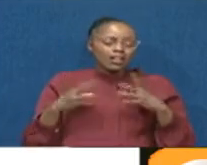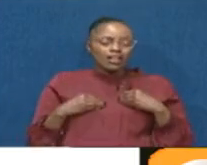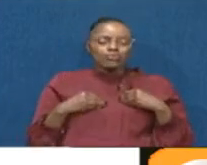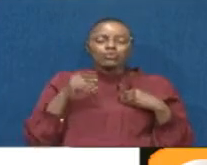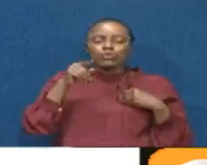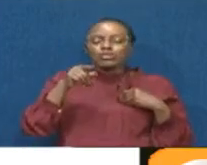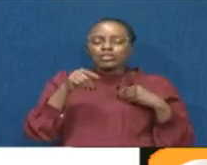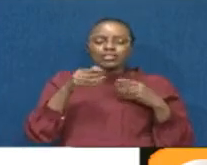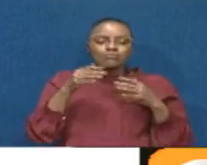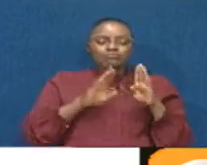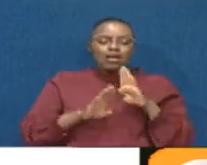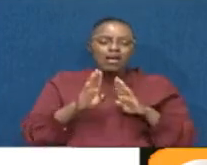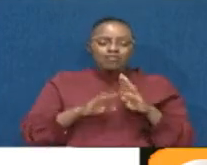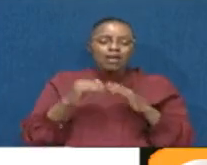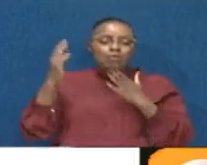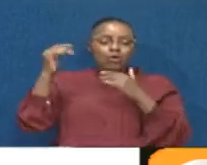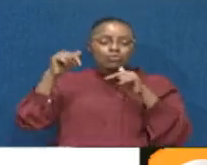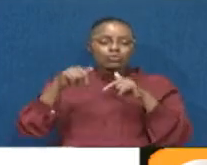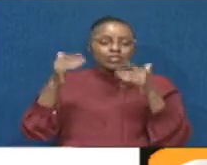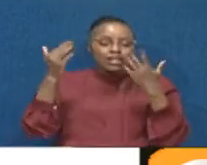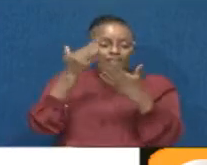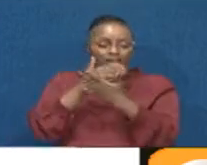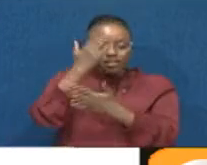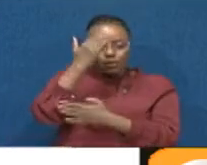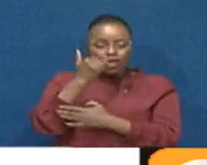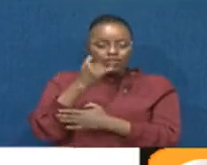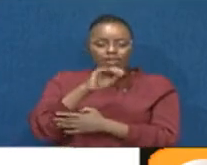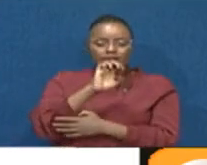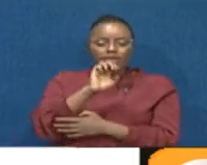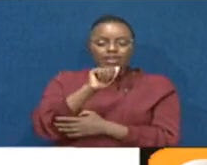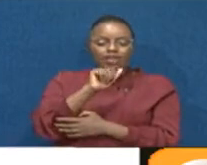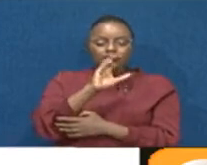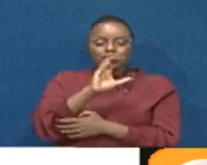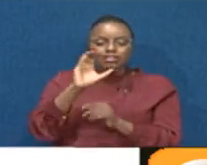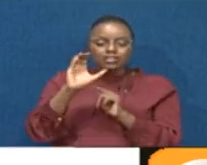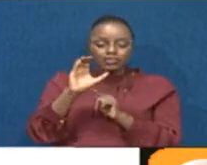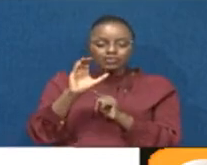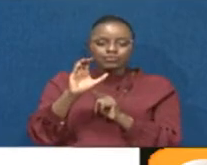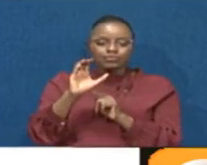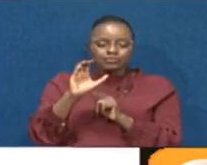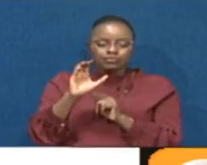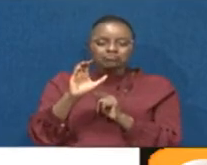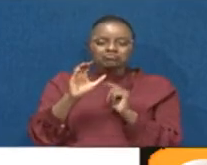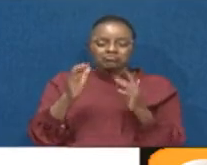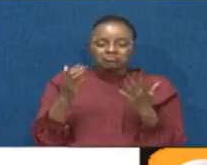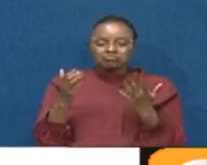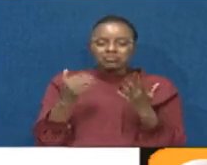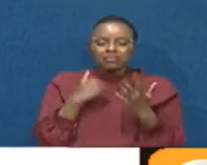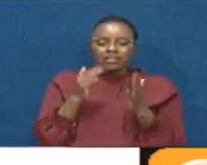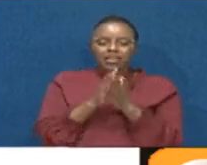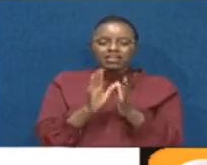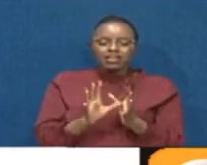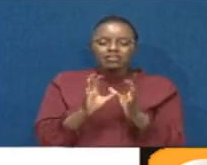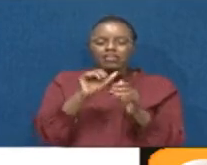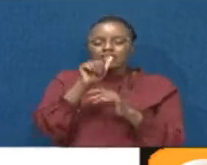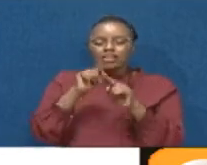themselves. But I am hopeful tonight, because the Ethics and Anti-Corruption Commission, EACC, and